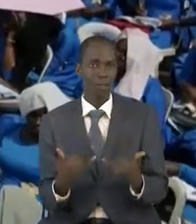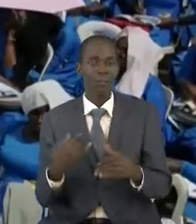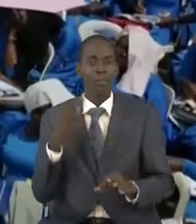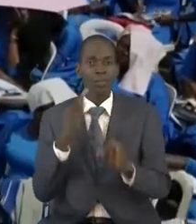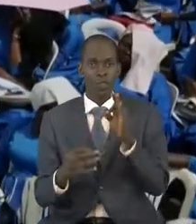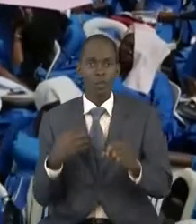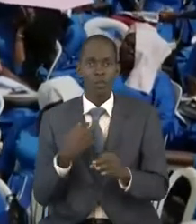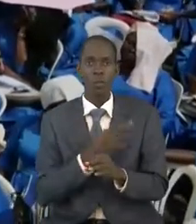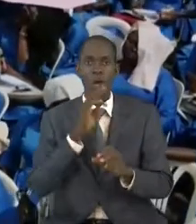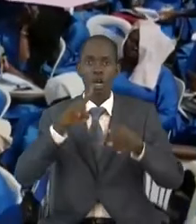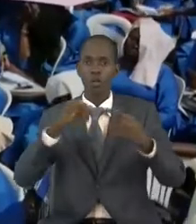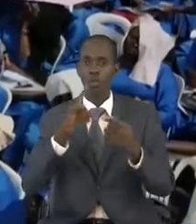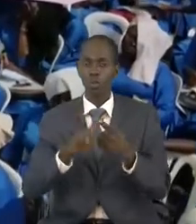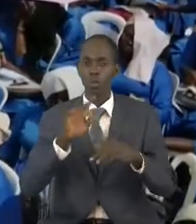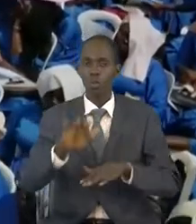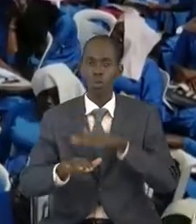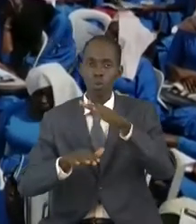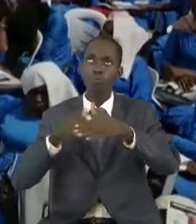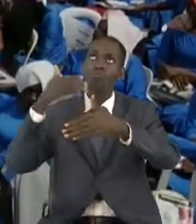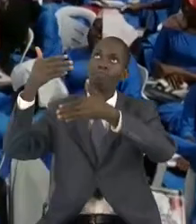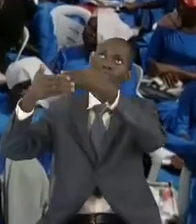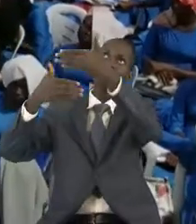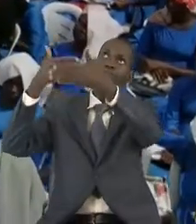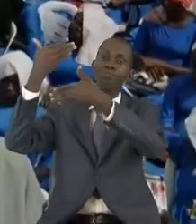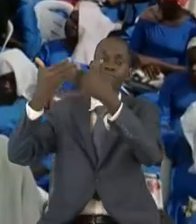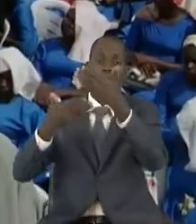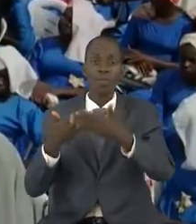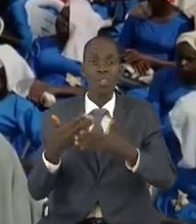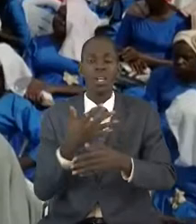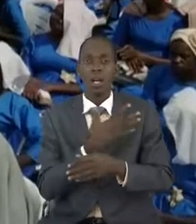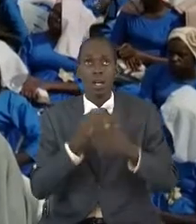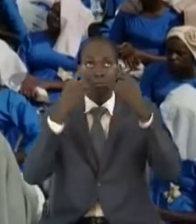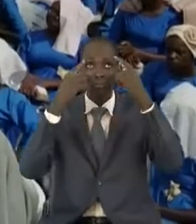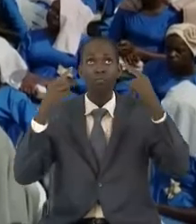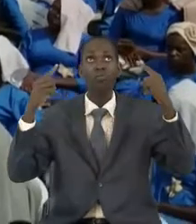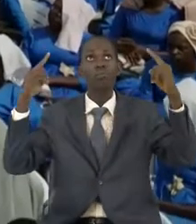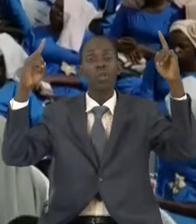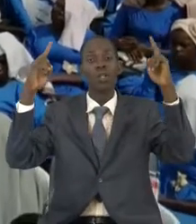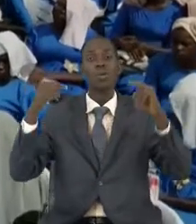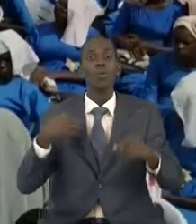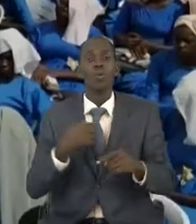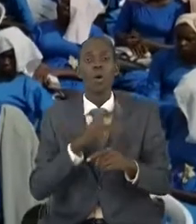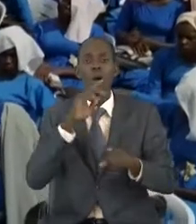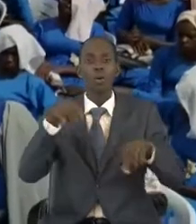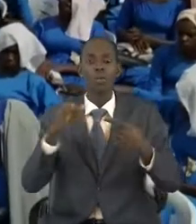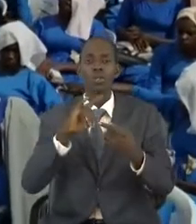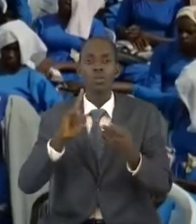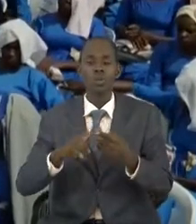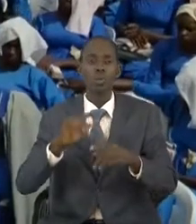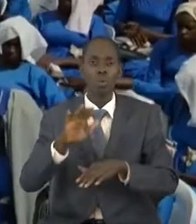walk progressively and successfully, we're going to walk in the faith